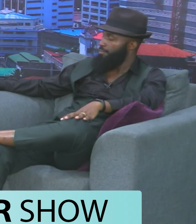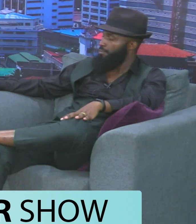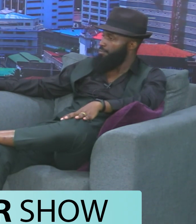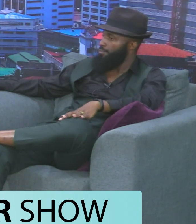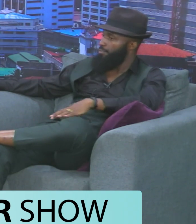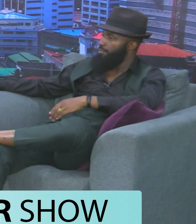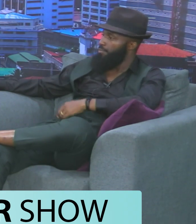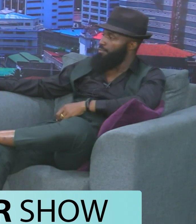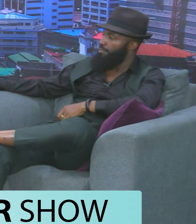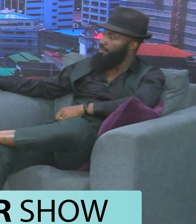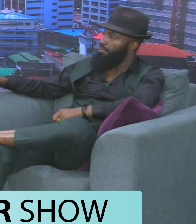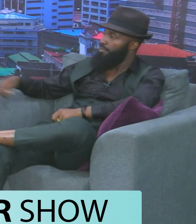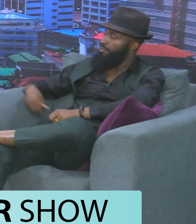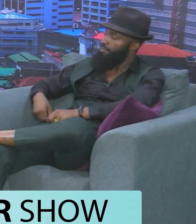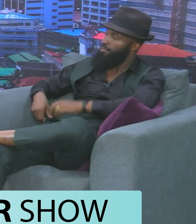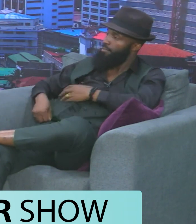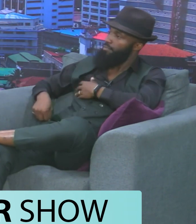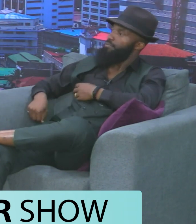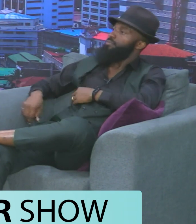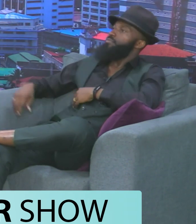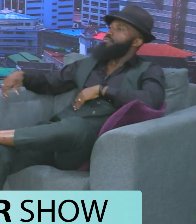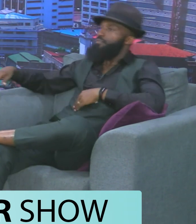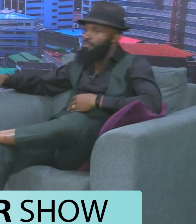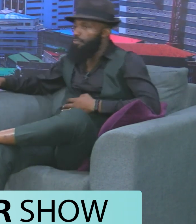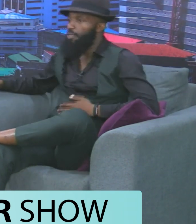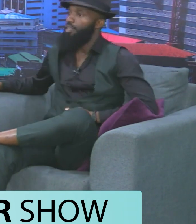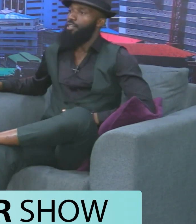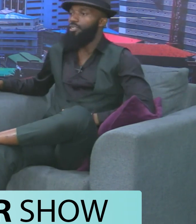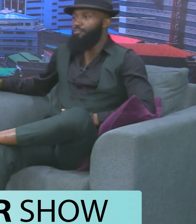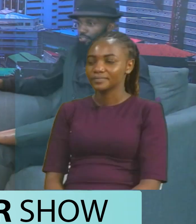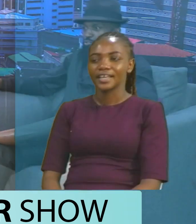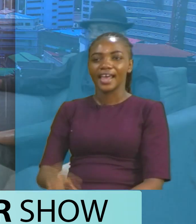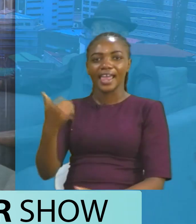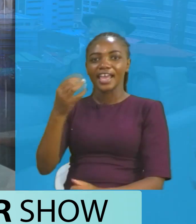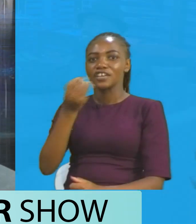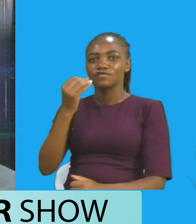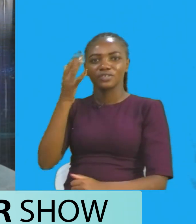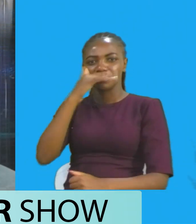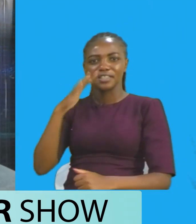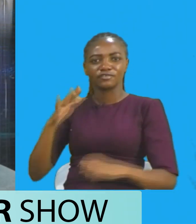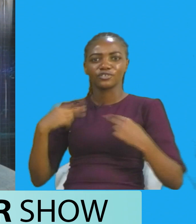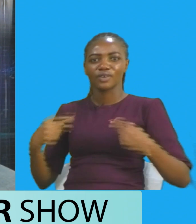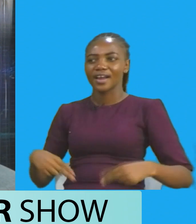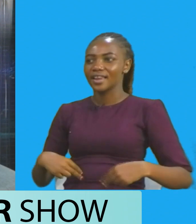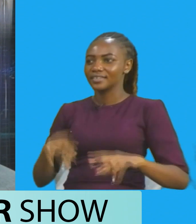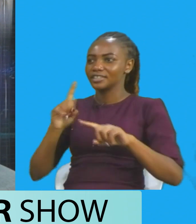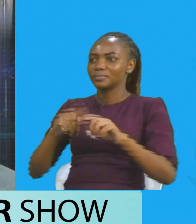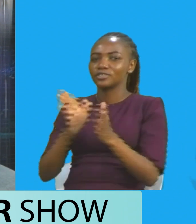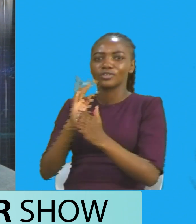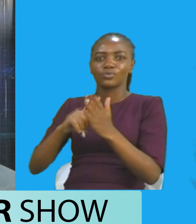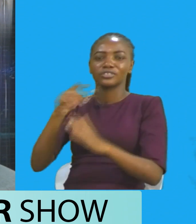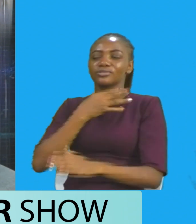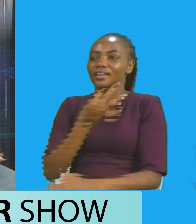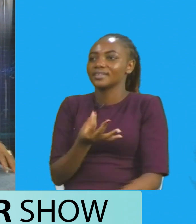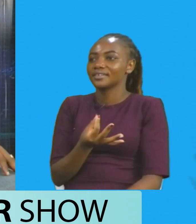Maybe the best food for our health, which one would you advise? Any food is good for your health, depending on your taste and what you love